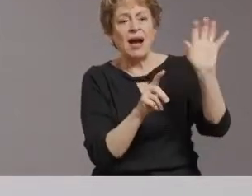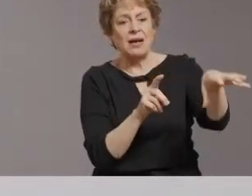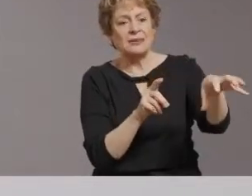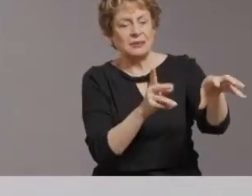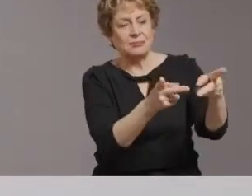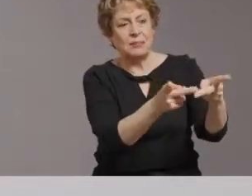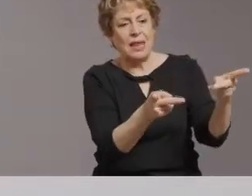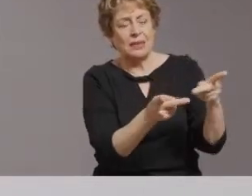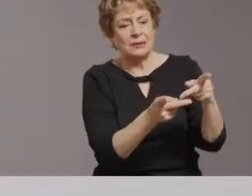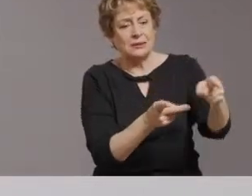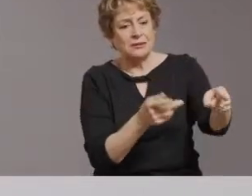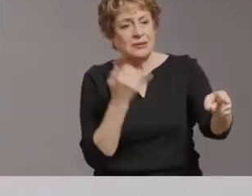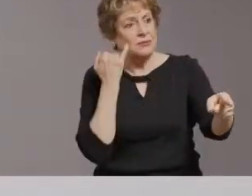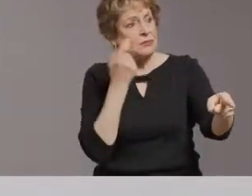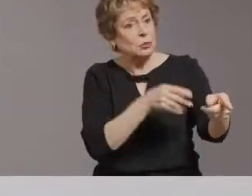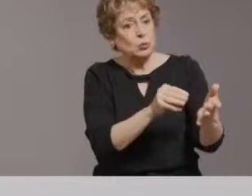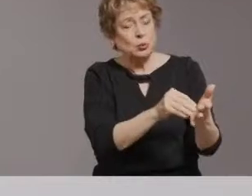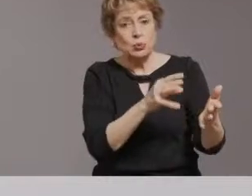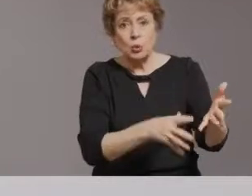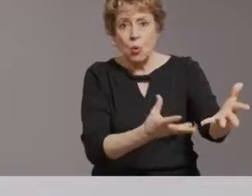register for an appointment there.